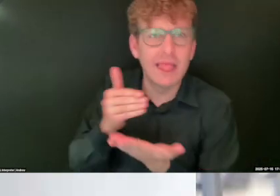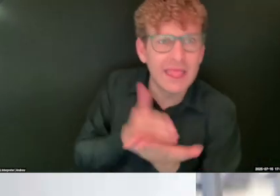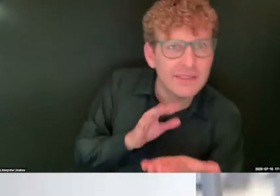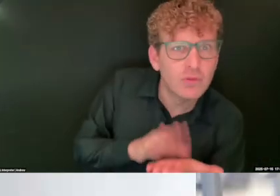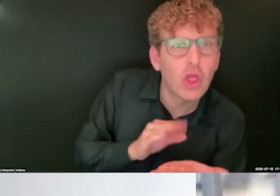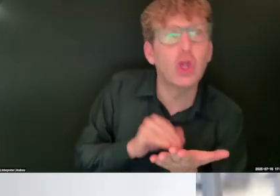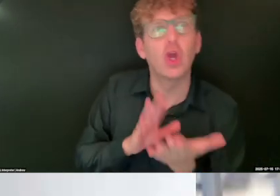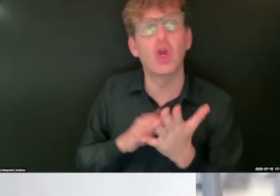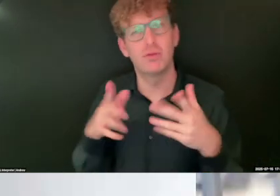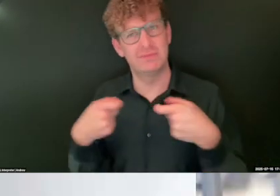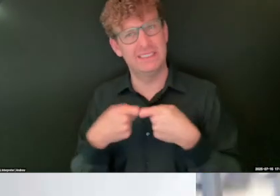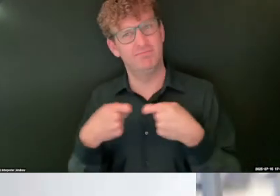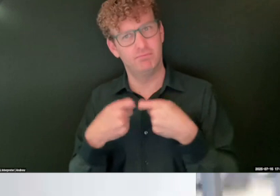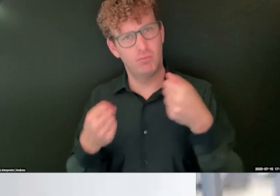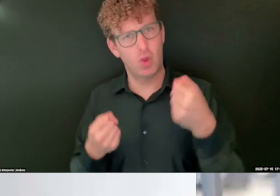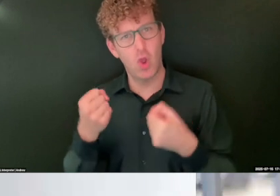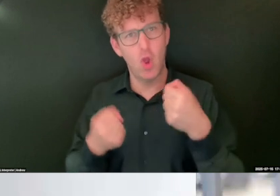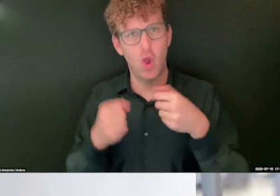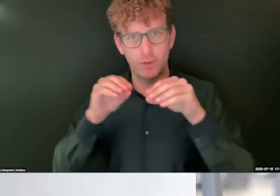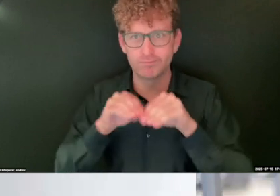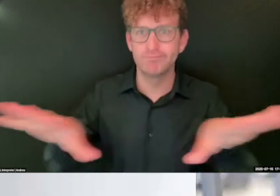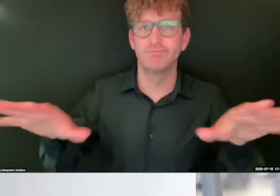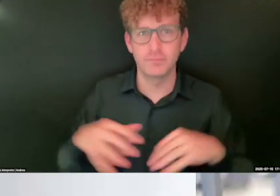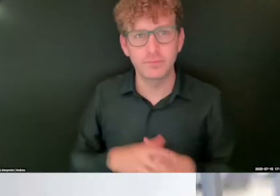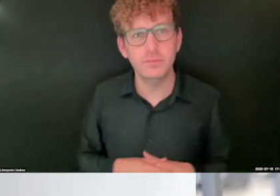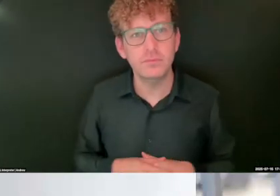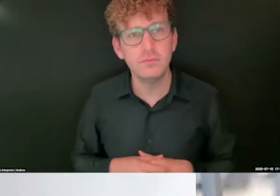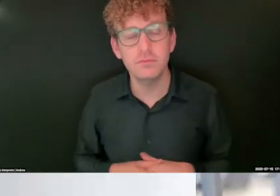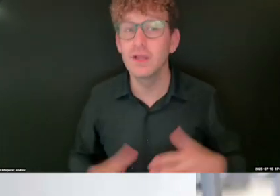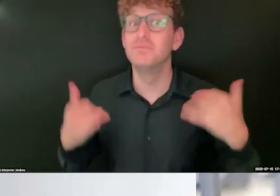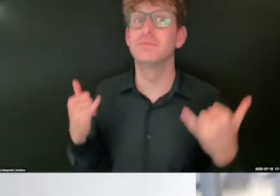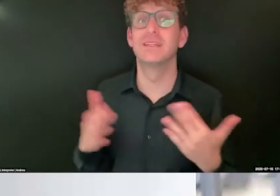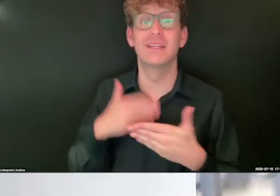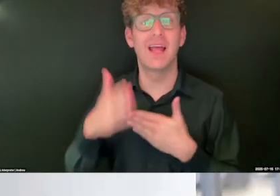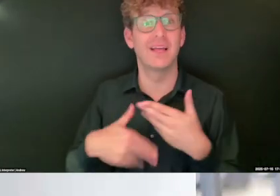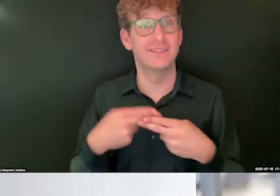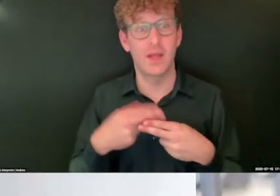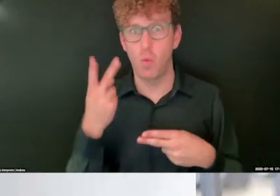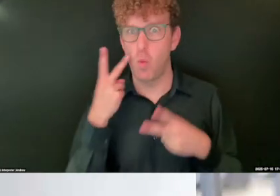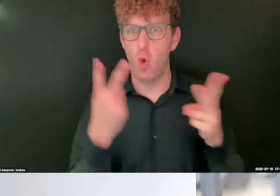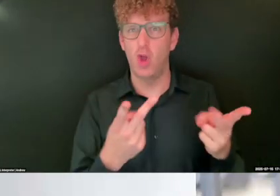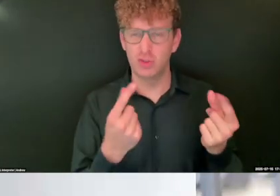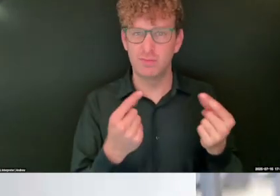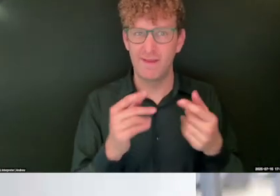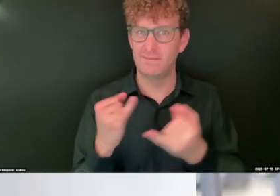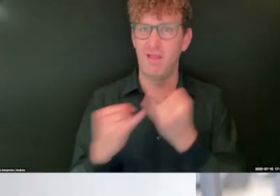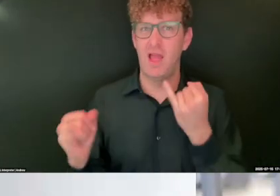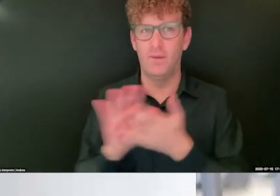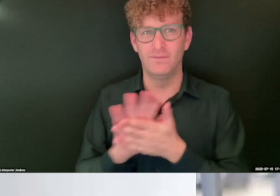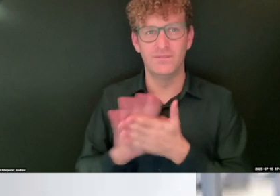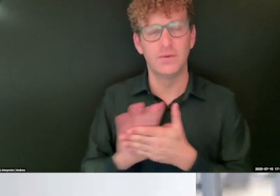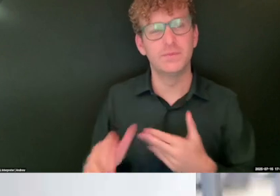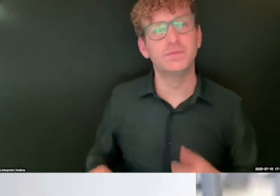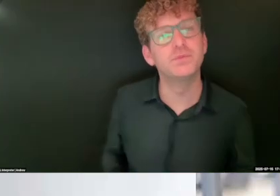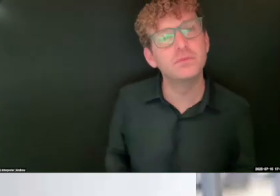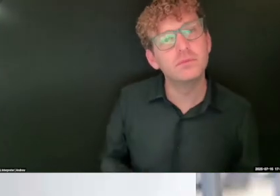Next up, we'll watch a final video that showcases exactly what I mean. Clean Mobility in Schools grants support a